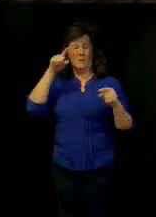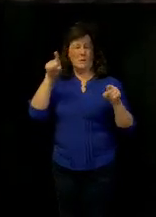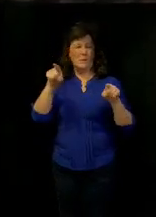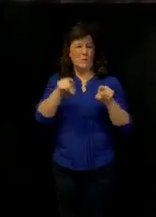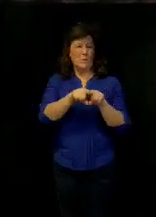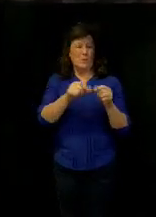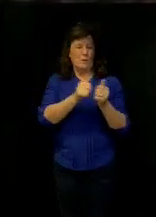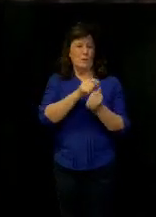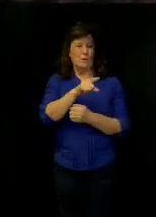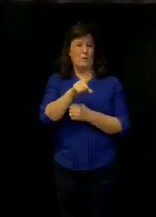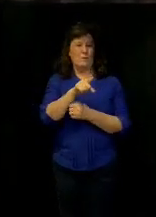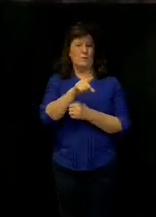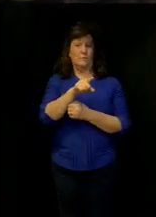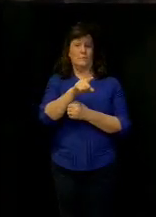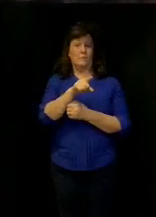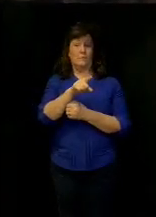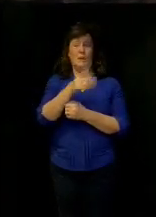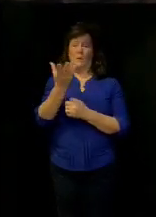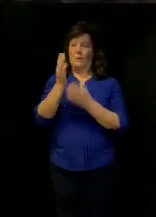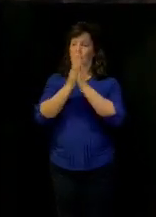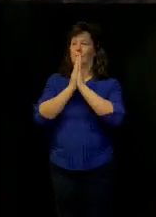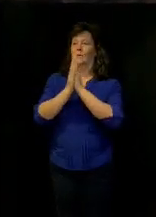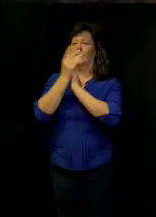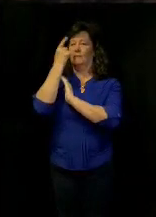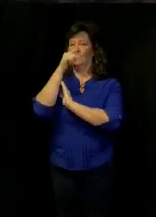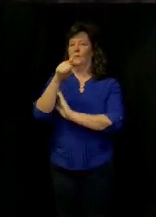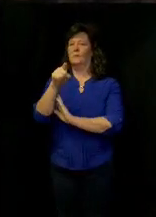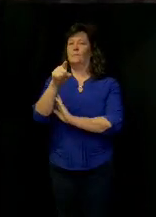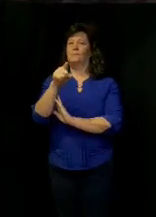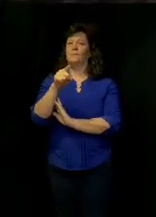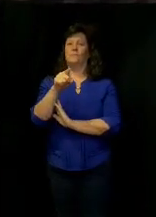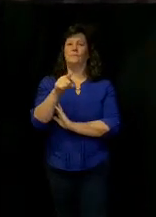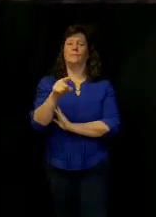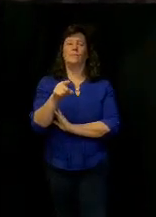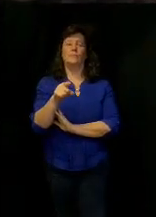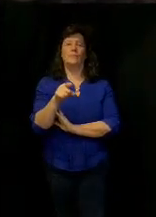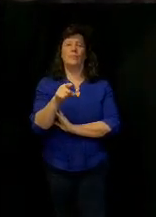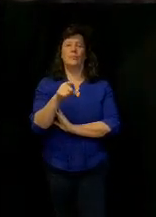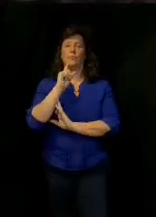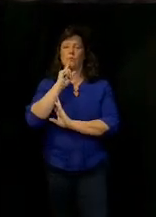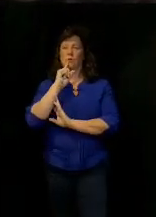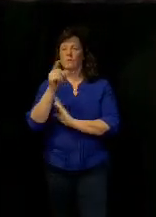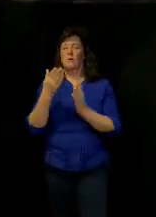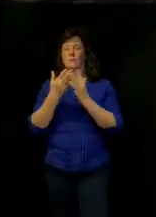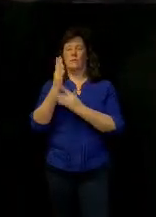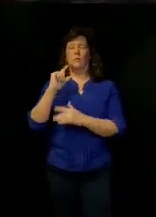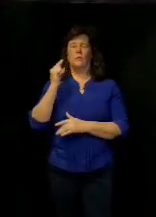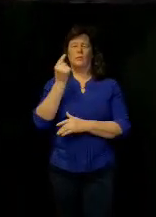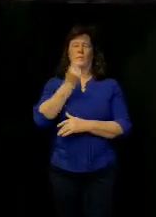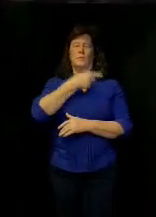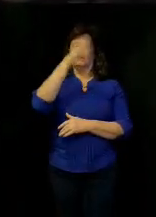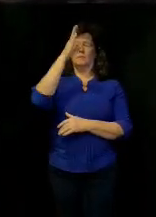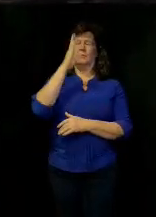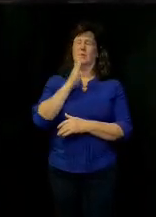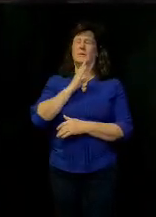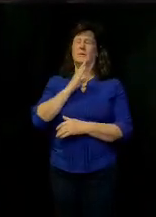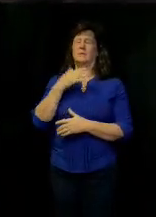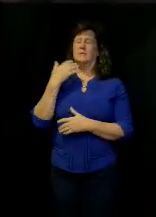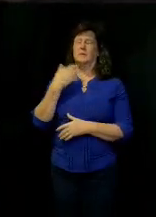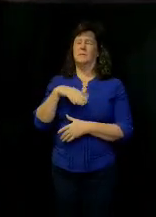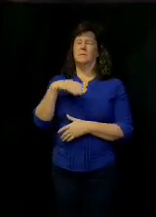up space this morning just for you to come and respond by God's grace. Because grace is released when we respond in